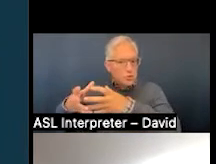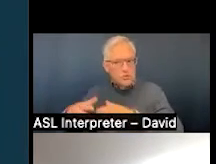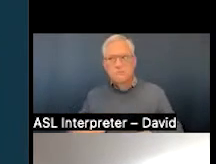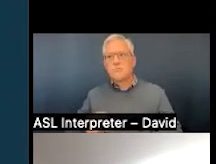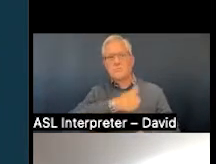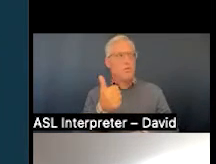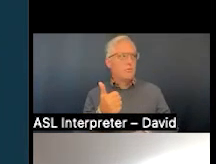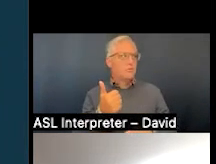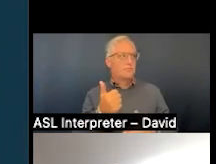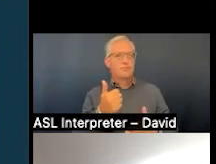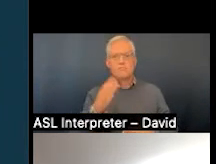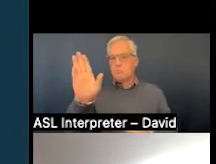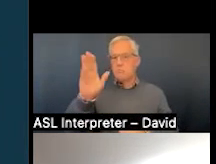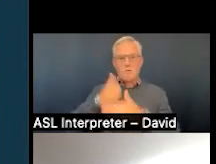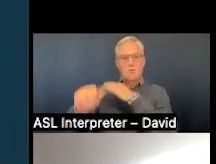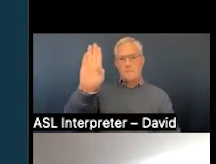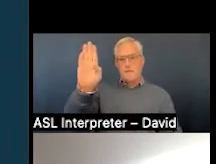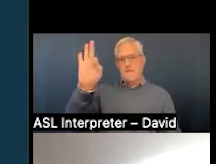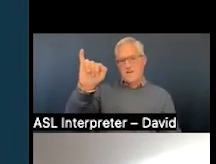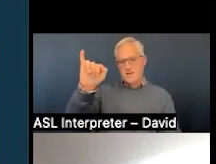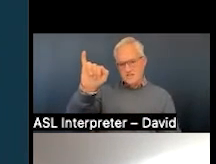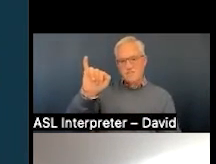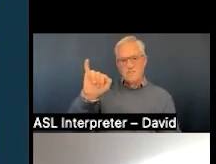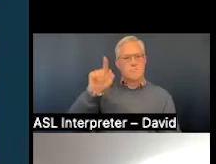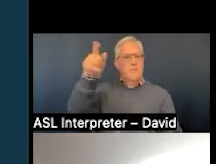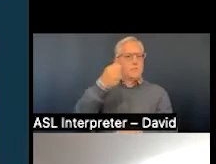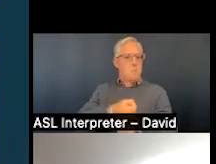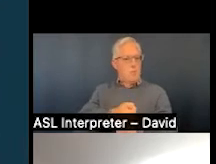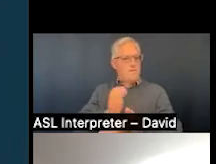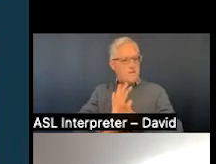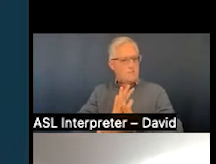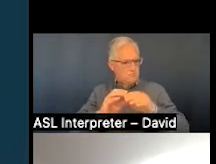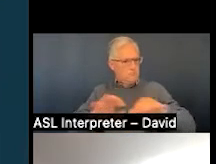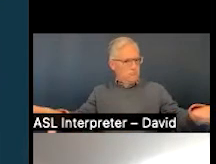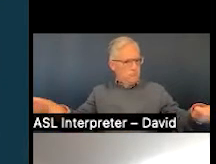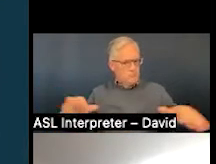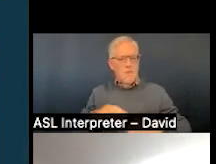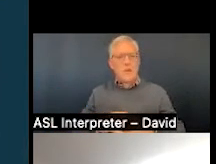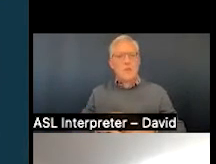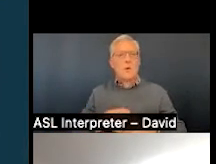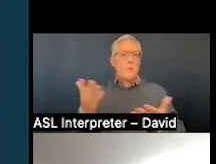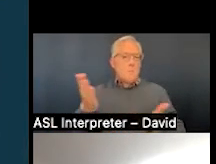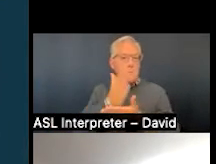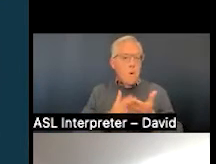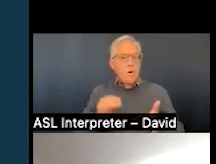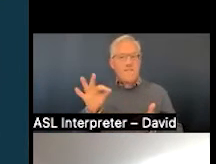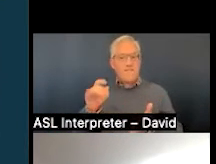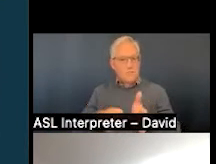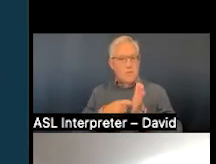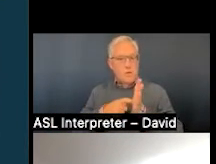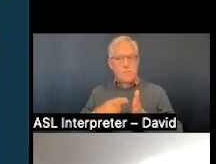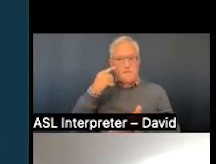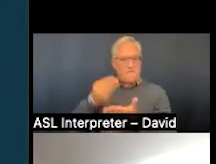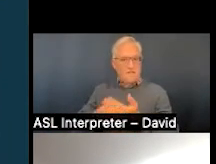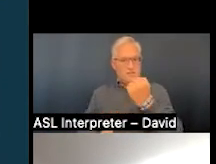the UK with the BFI. They support films and release, and so part of the conditions for that funding is